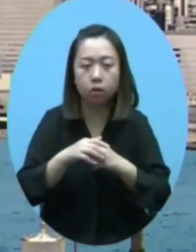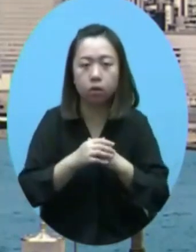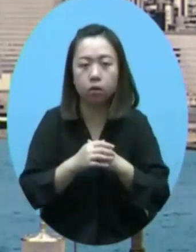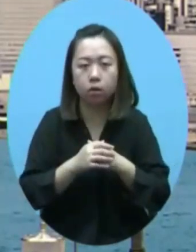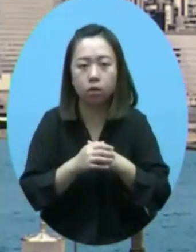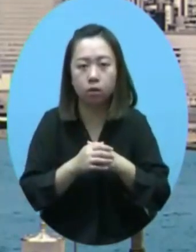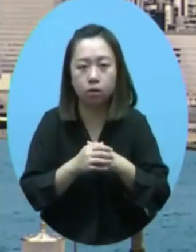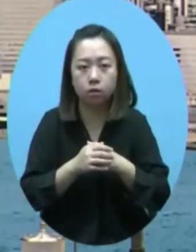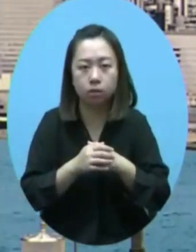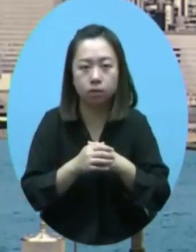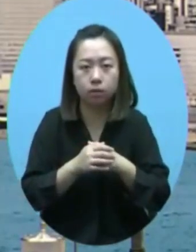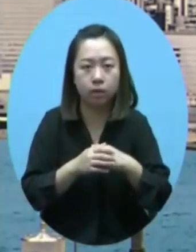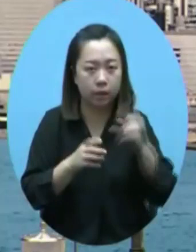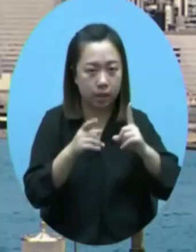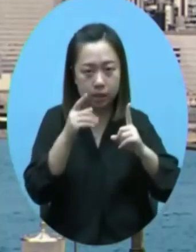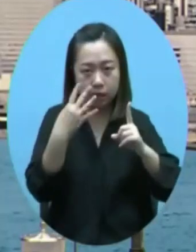And